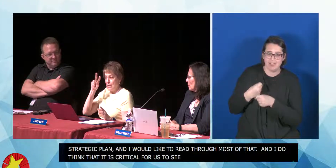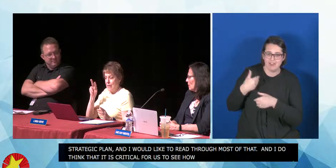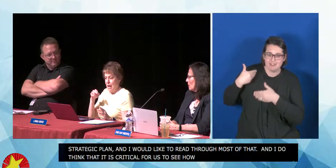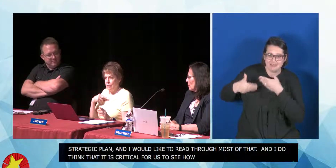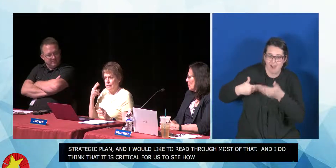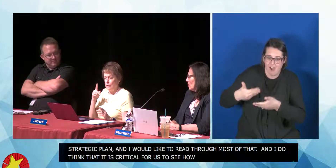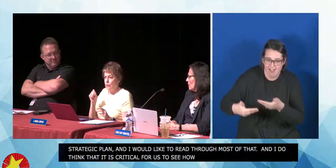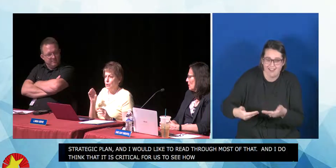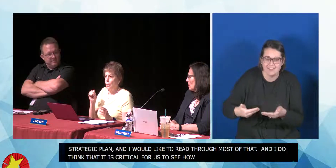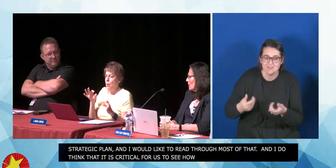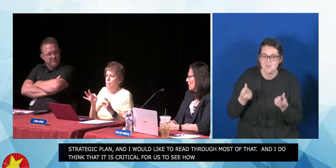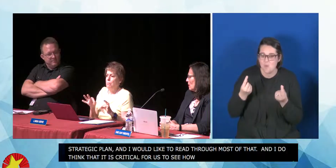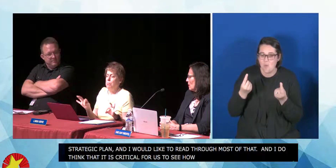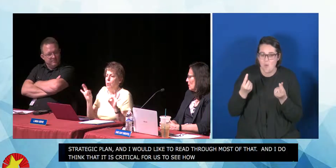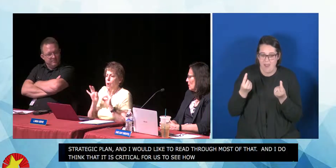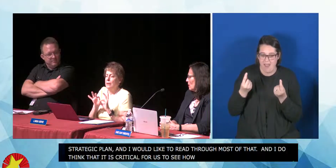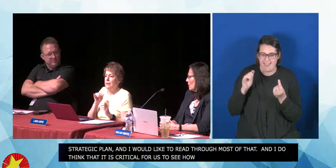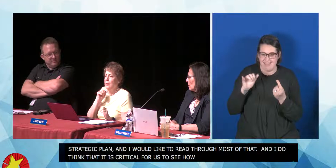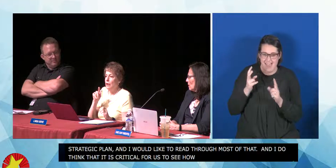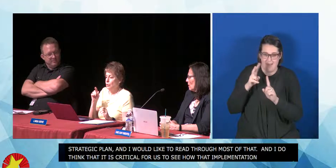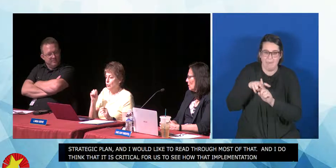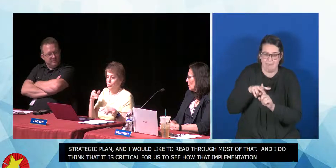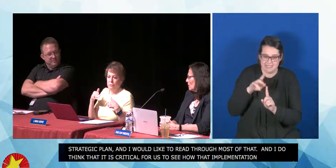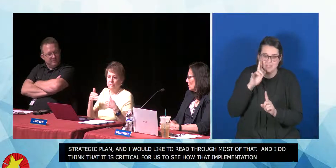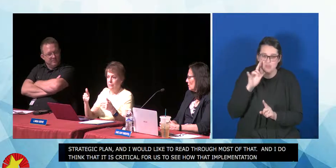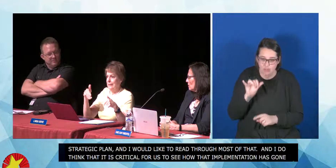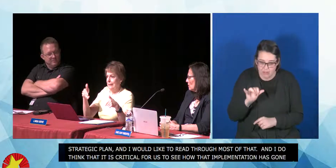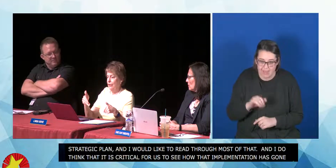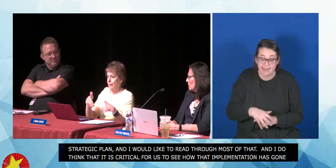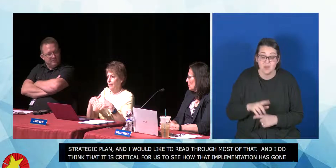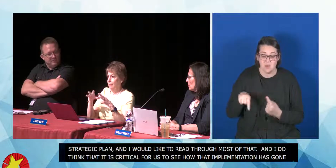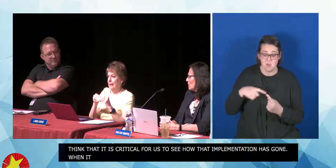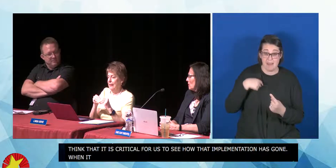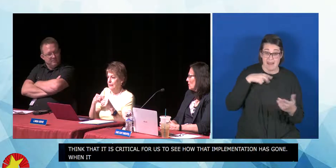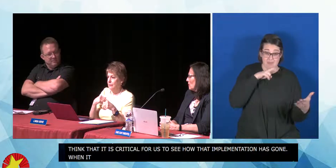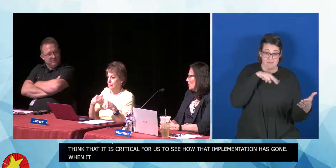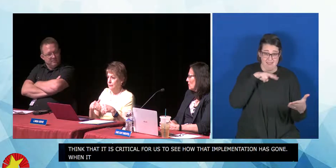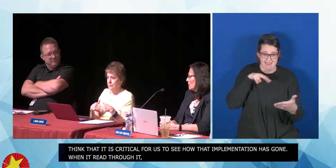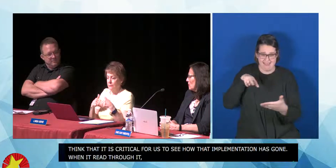implementation has gone. When I read through it, I felt that it was